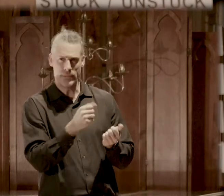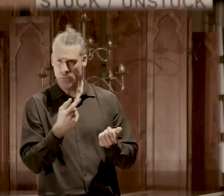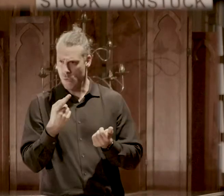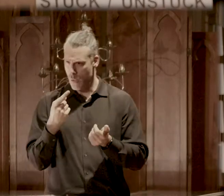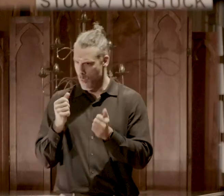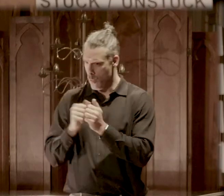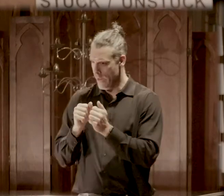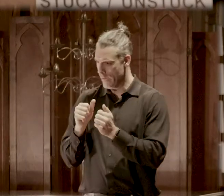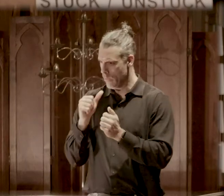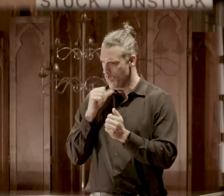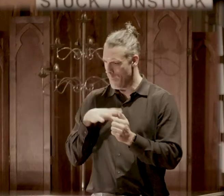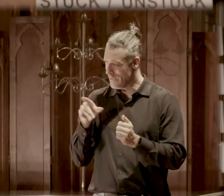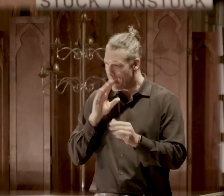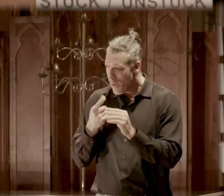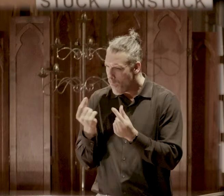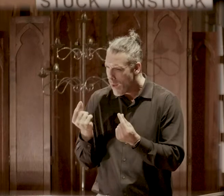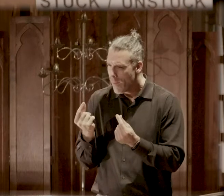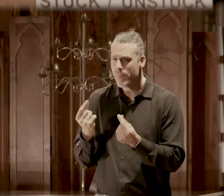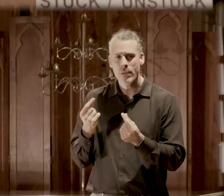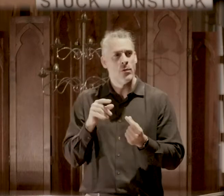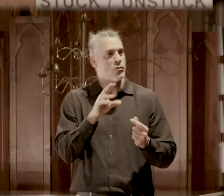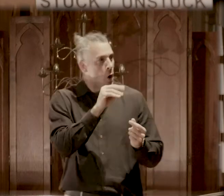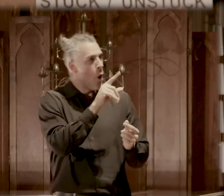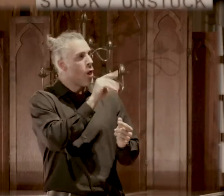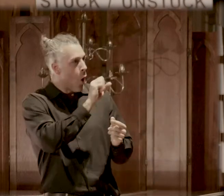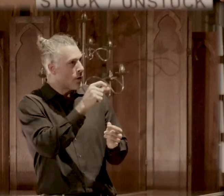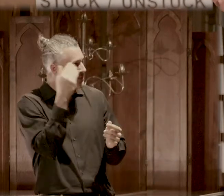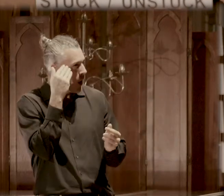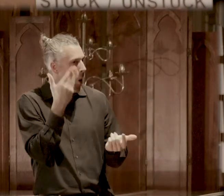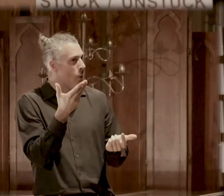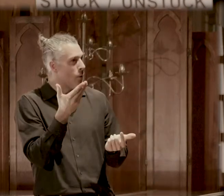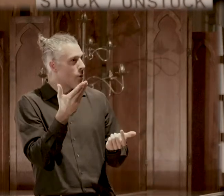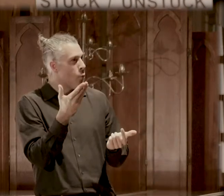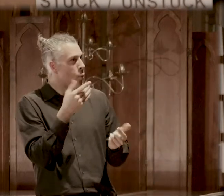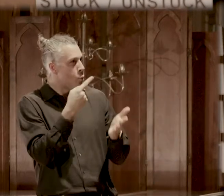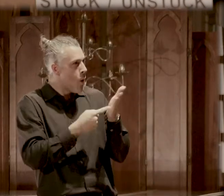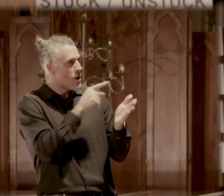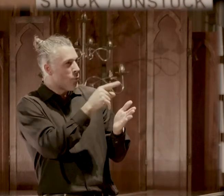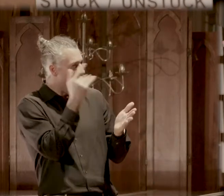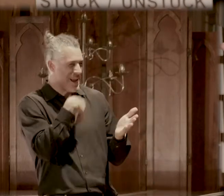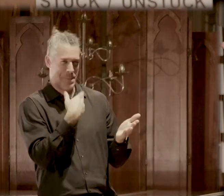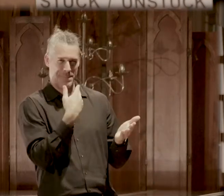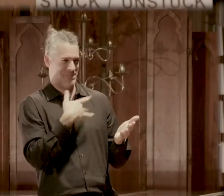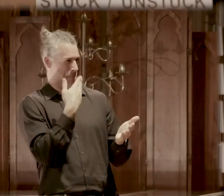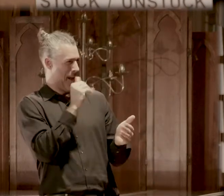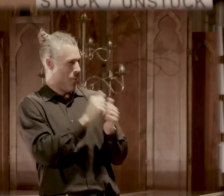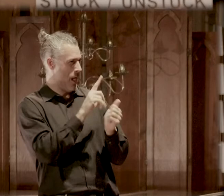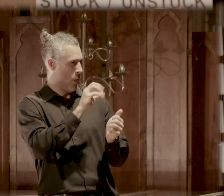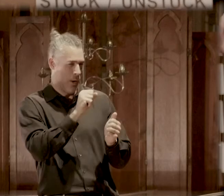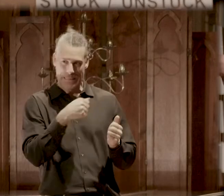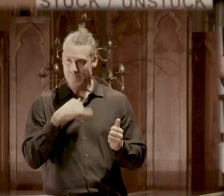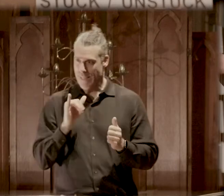And I was like, "The lady with the braid?" And she was like, "Lois, you know, like, what's your deal with Lois?" And I was